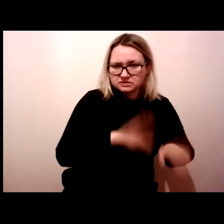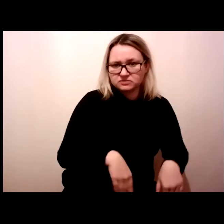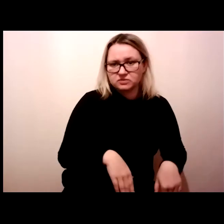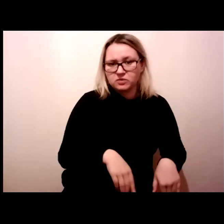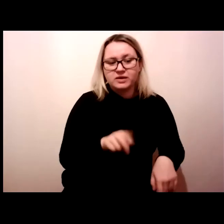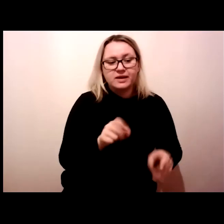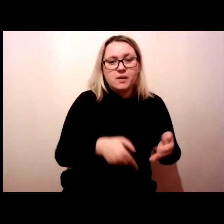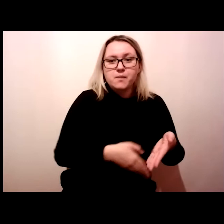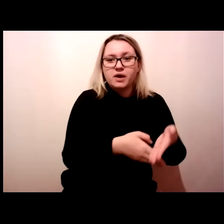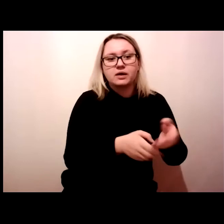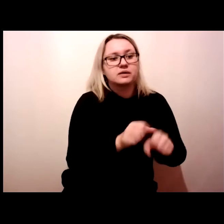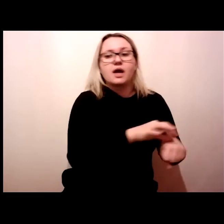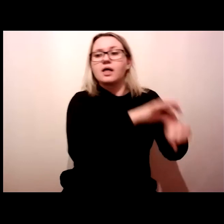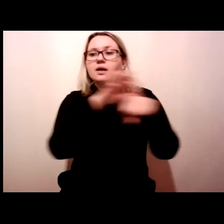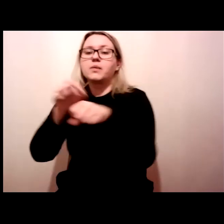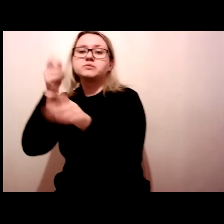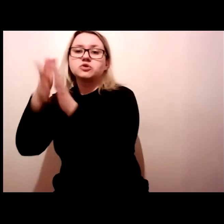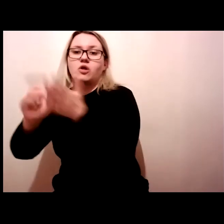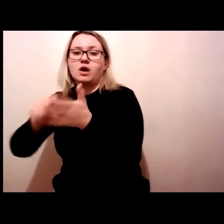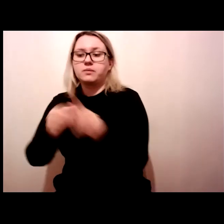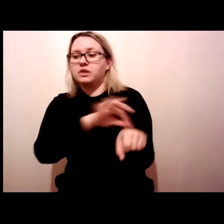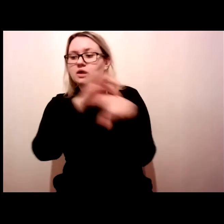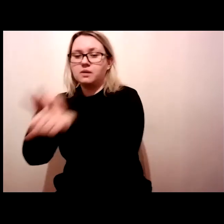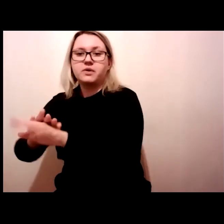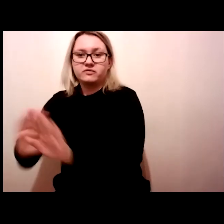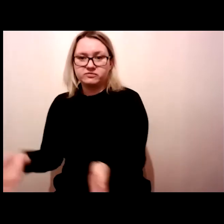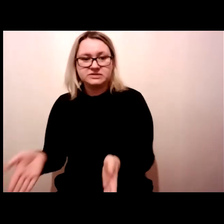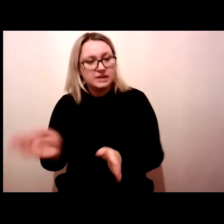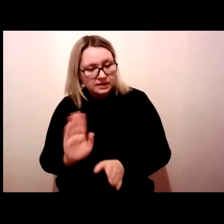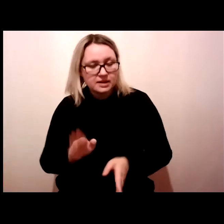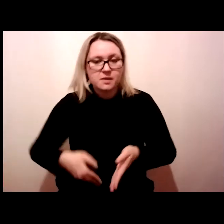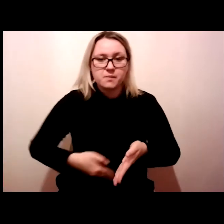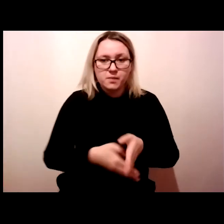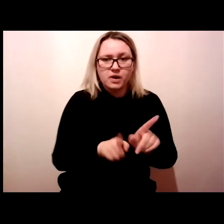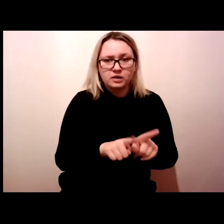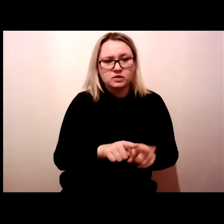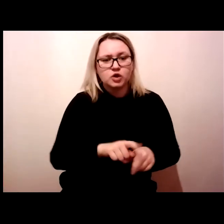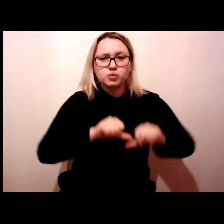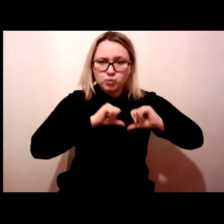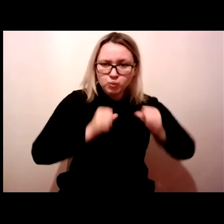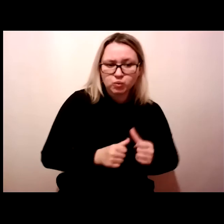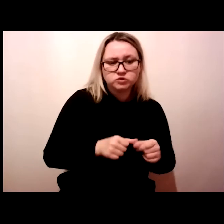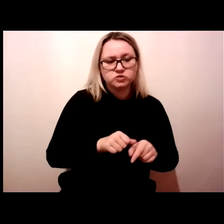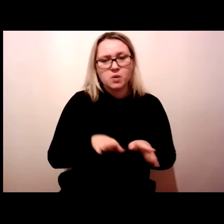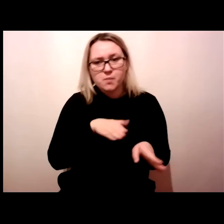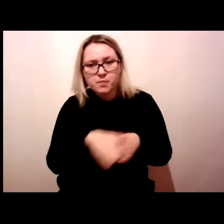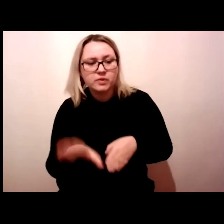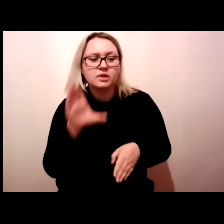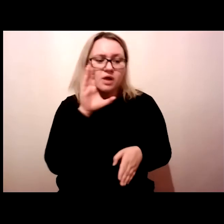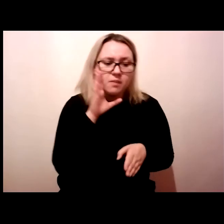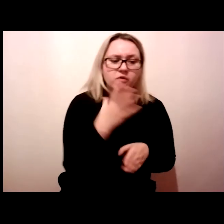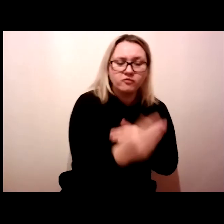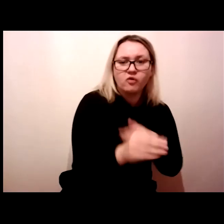the basis of bullying. And this help doesn't mean taking the child to the room of a